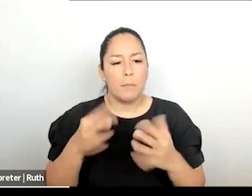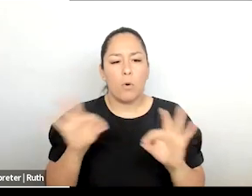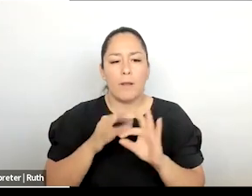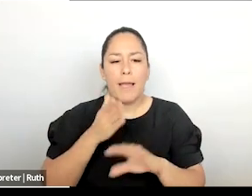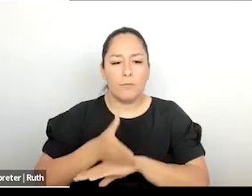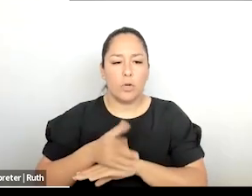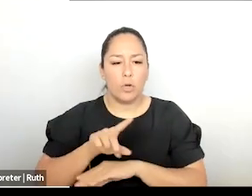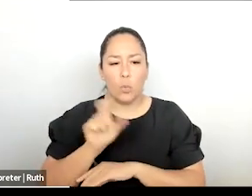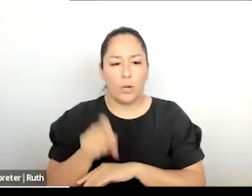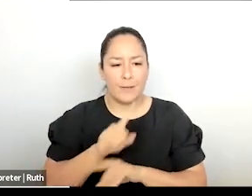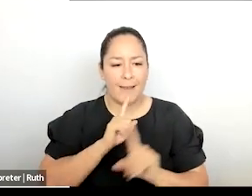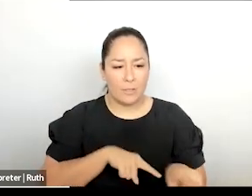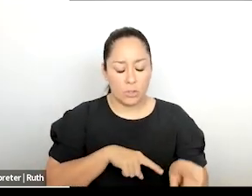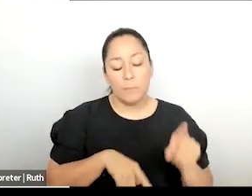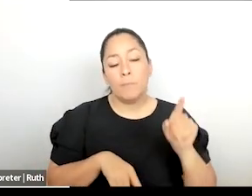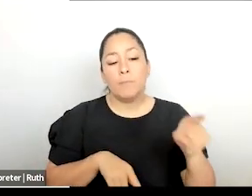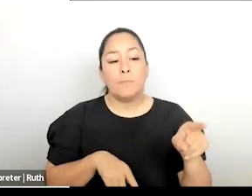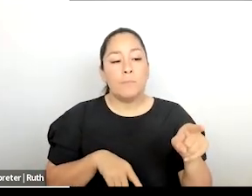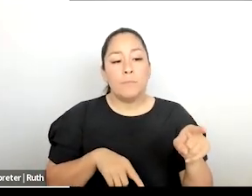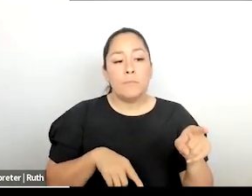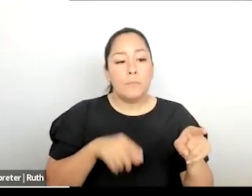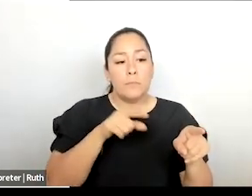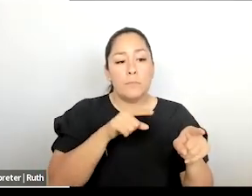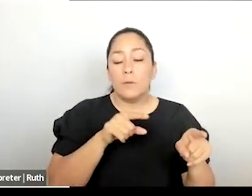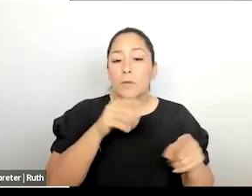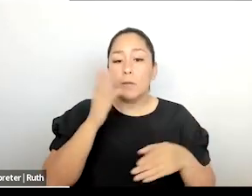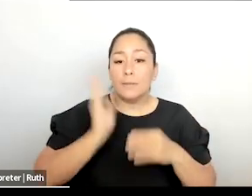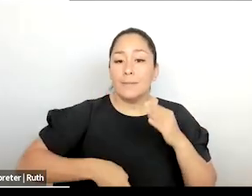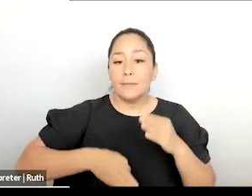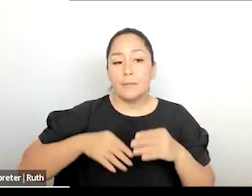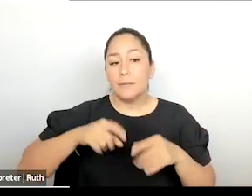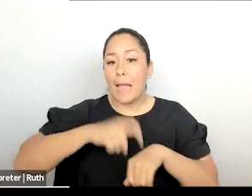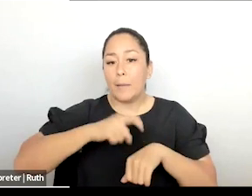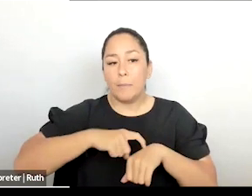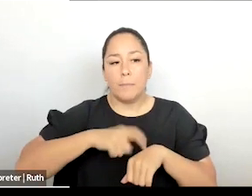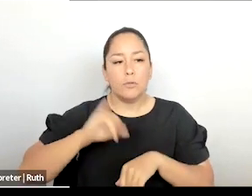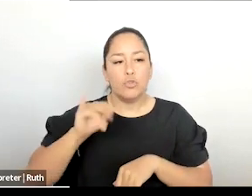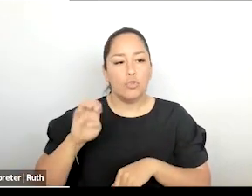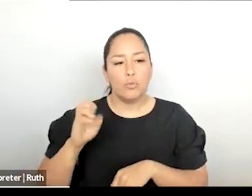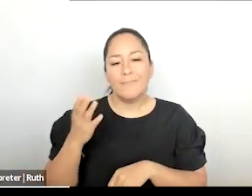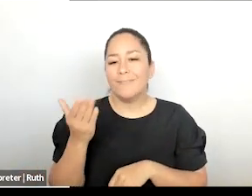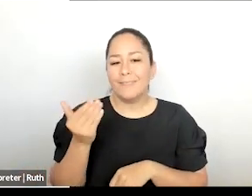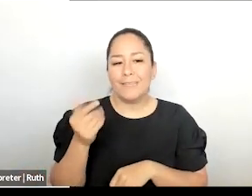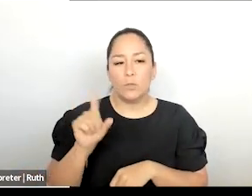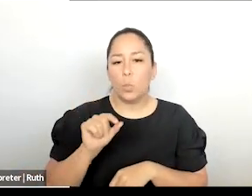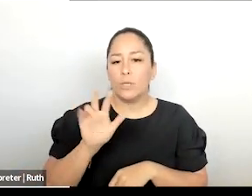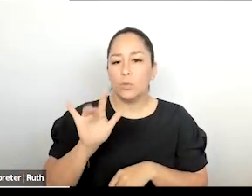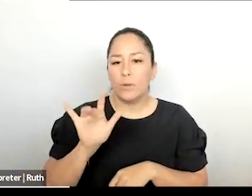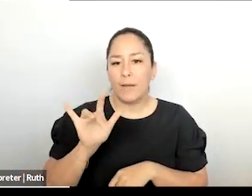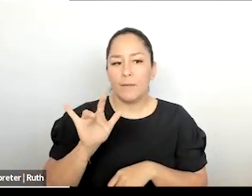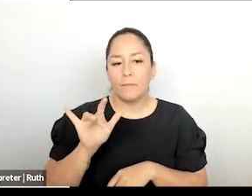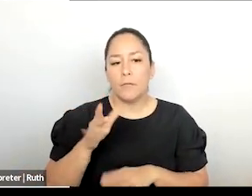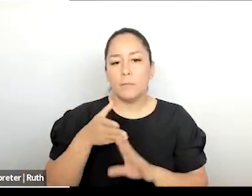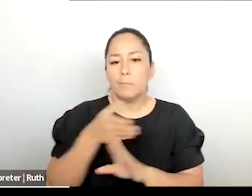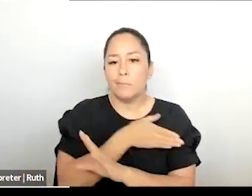grant deadline for community-initiated solutions is on June 15th, 2025. This funding opportunity is